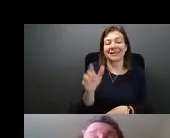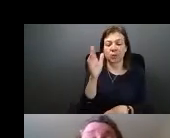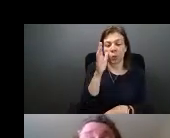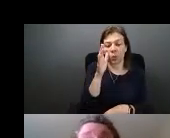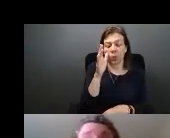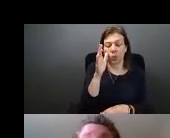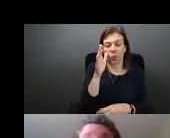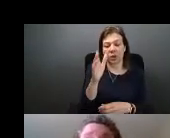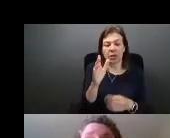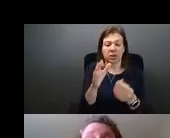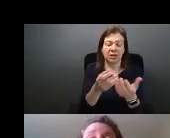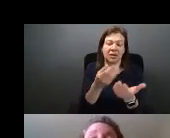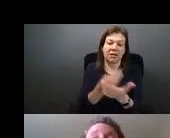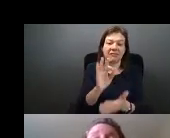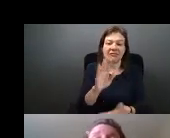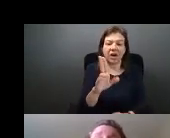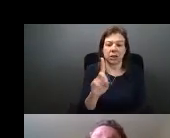this contract will fund.